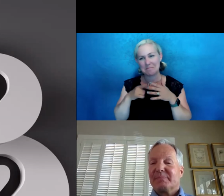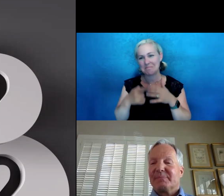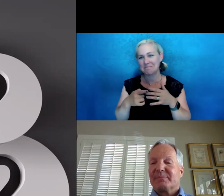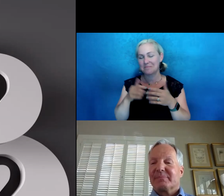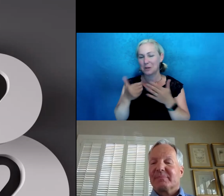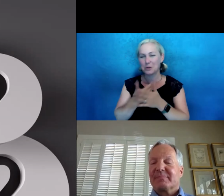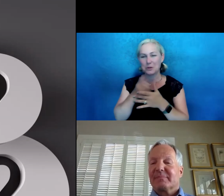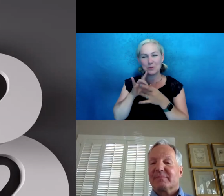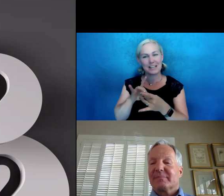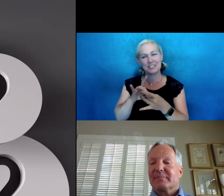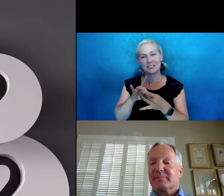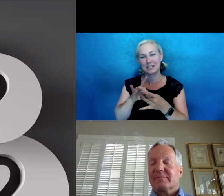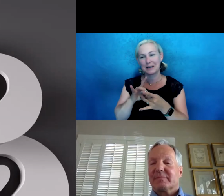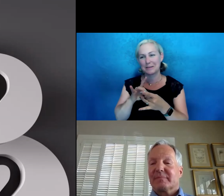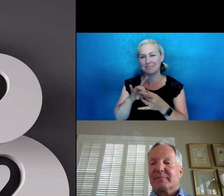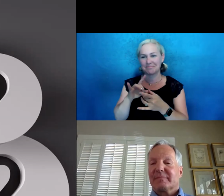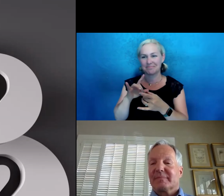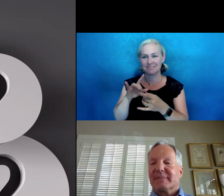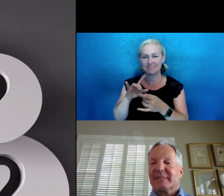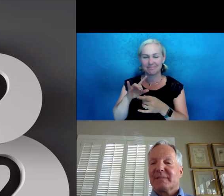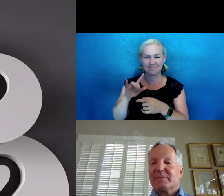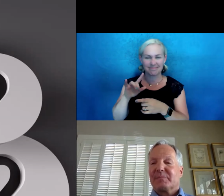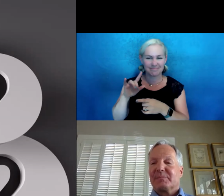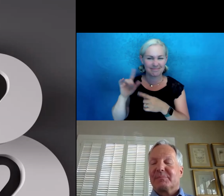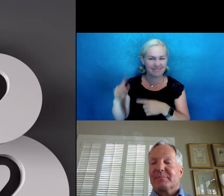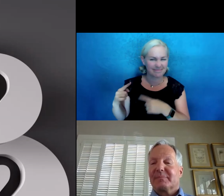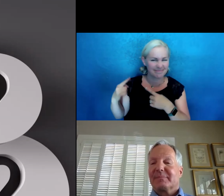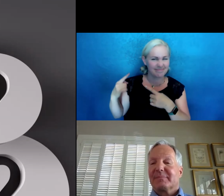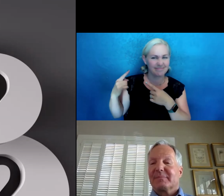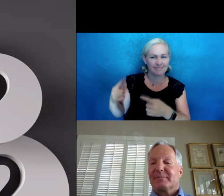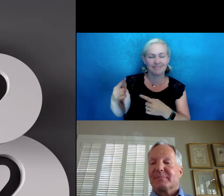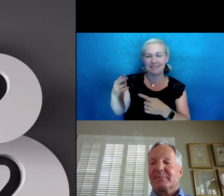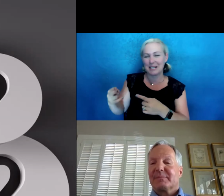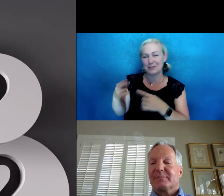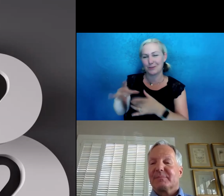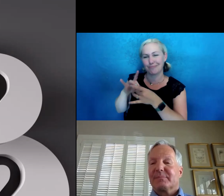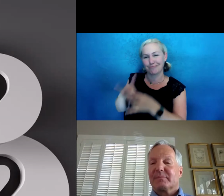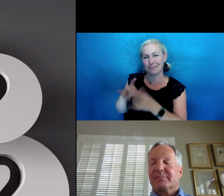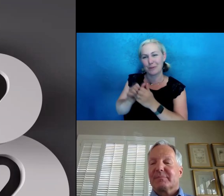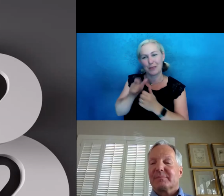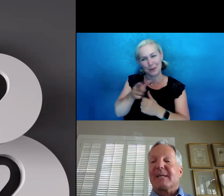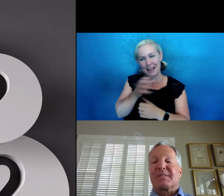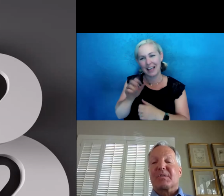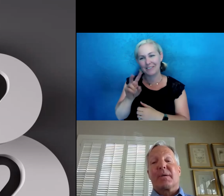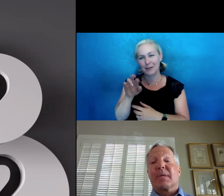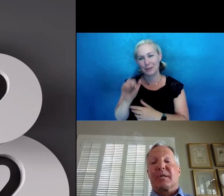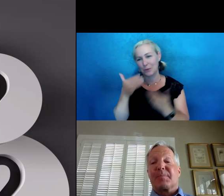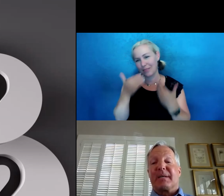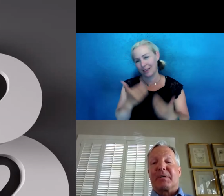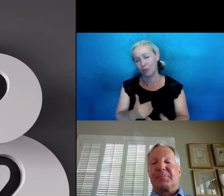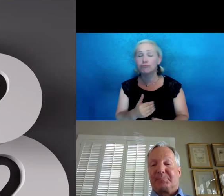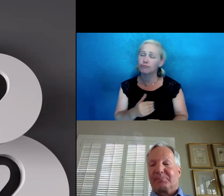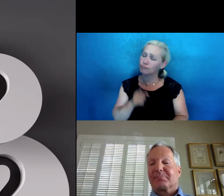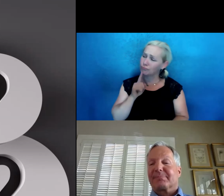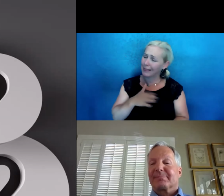relationship and long historic and strong relationship with the association with you and Victoria. So thank you. Yes, it's good, really good to